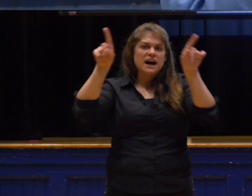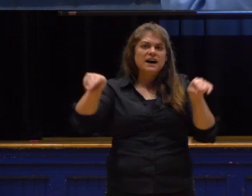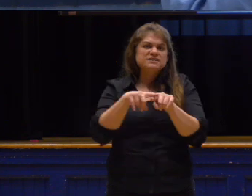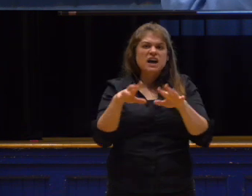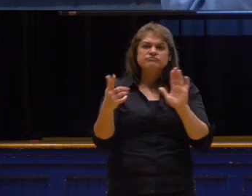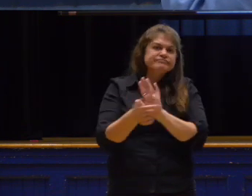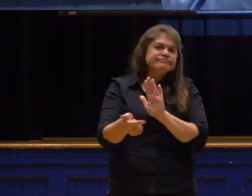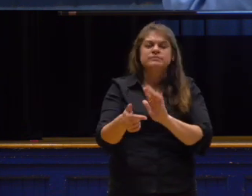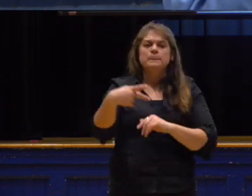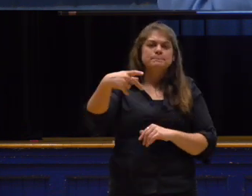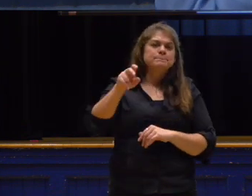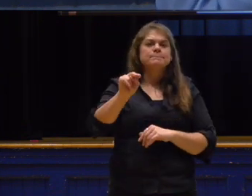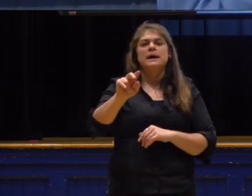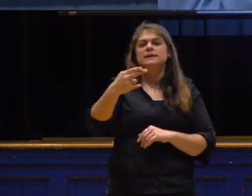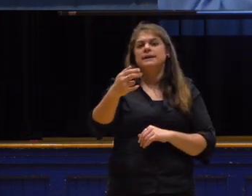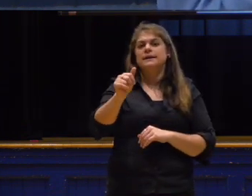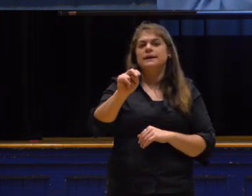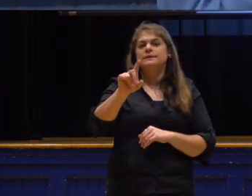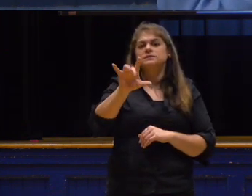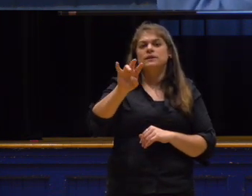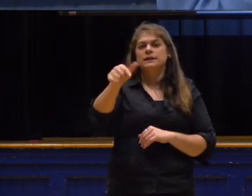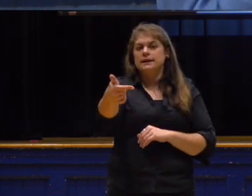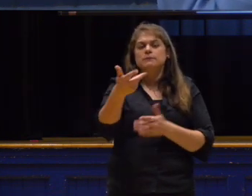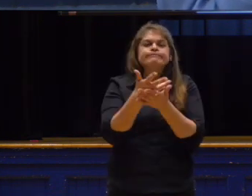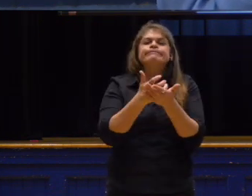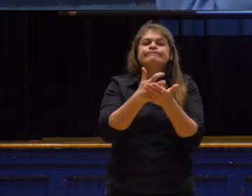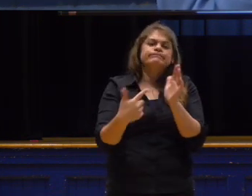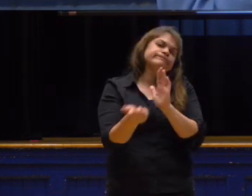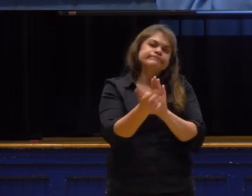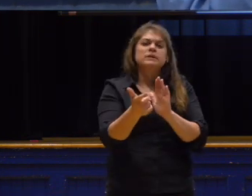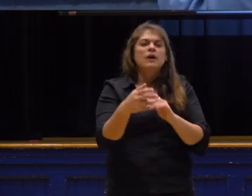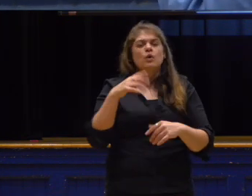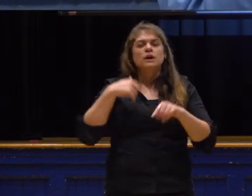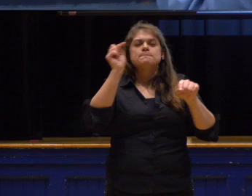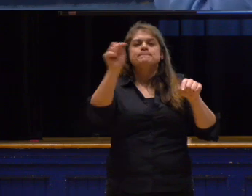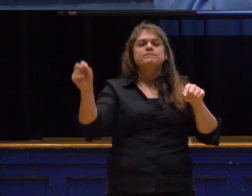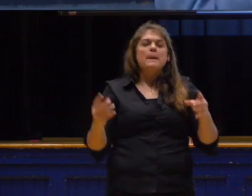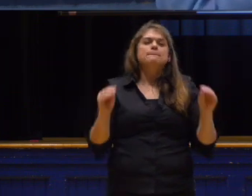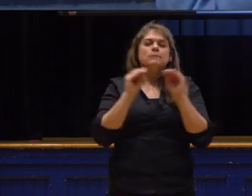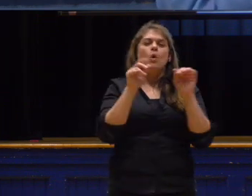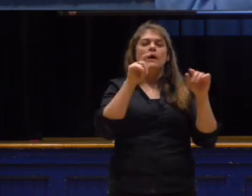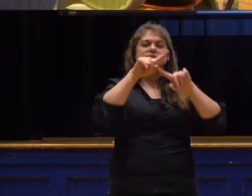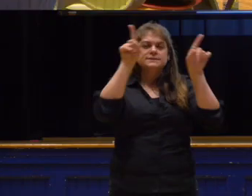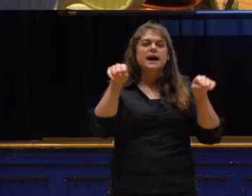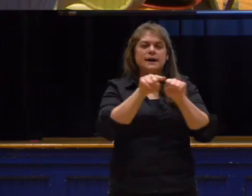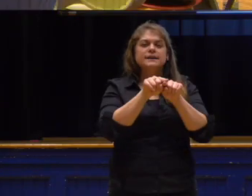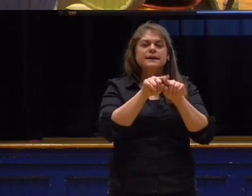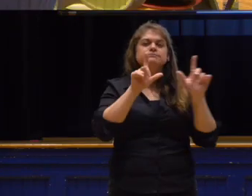no panhandling signs. We'll probably put a few up at the X in the immediate area where we know where the panhandlers